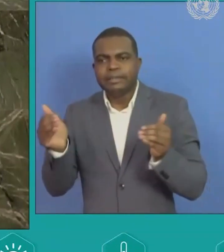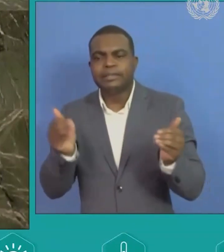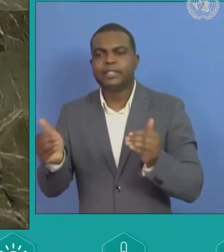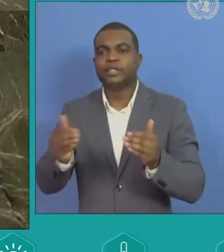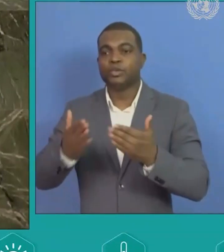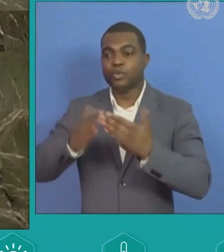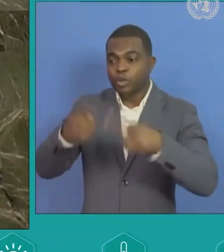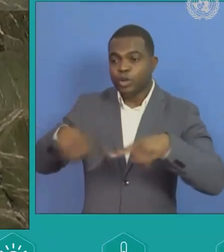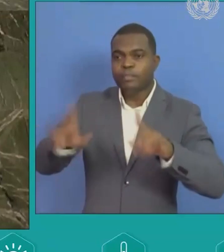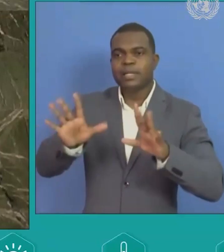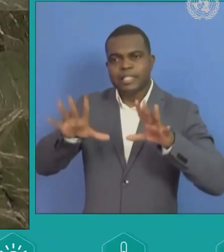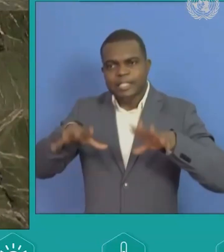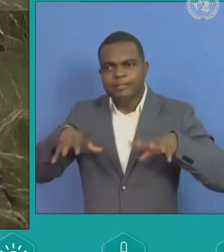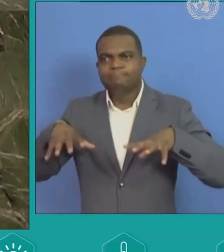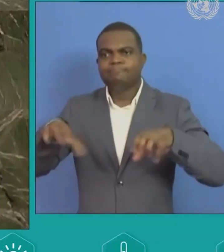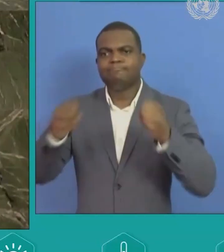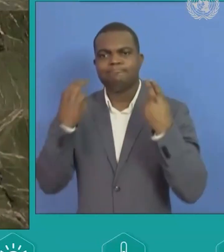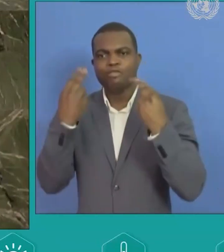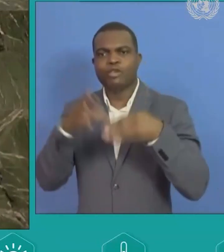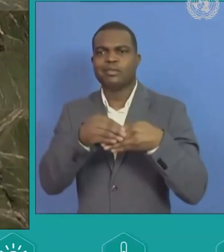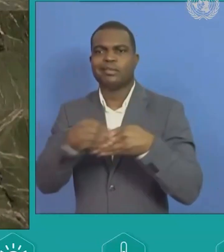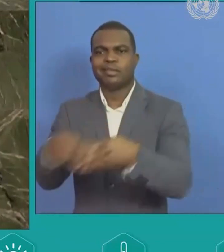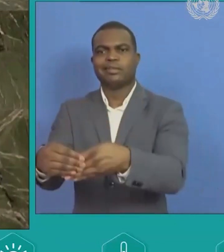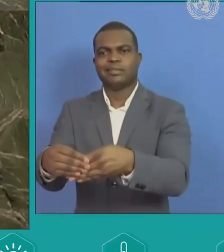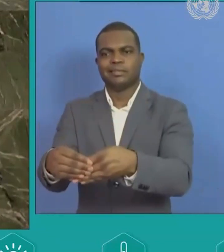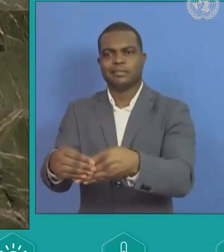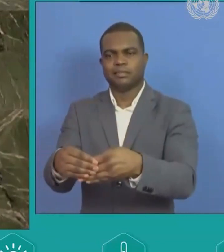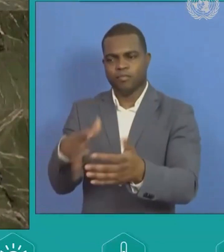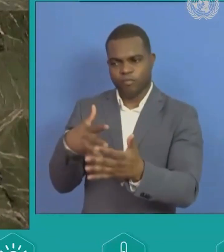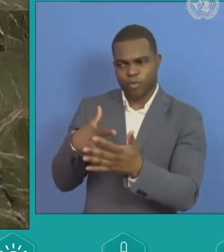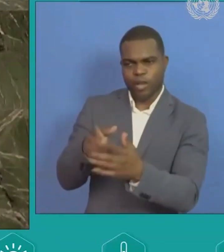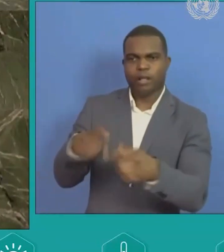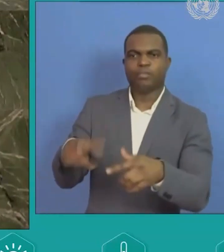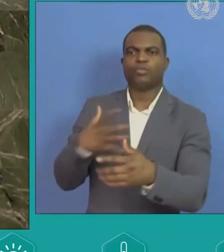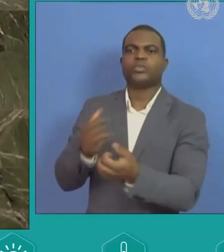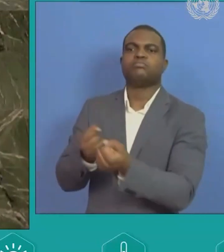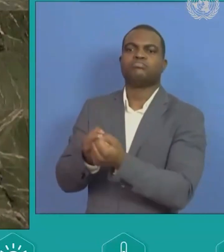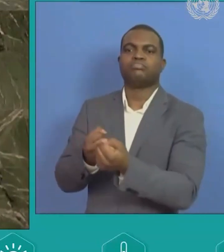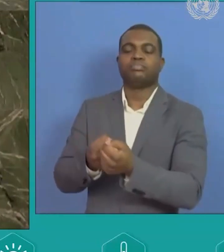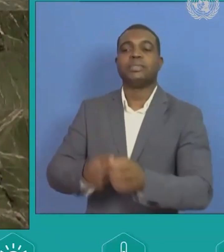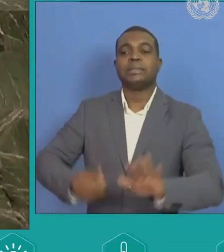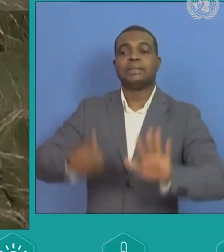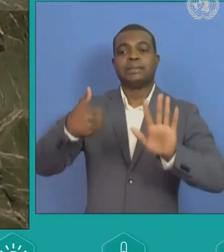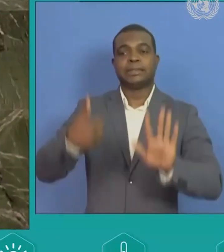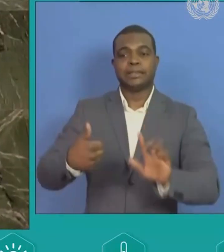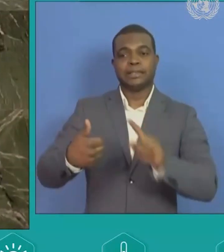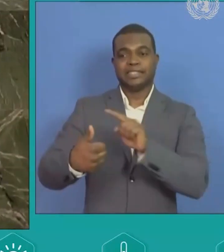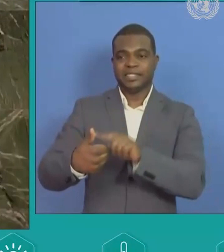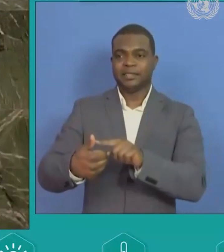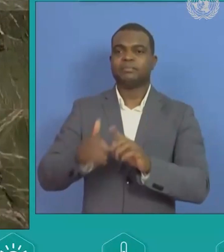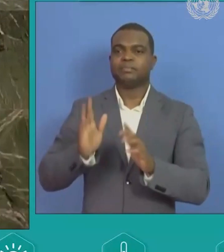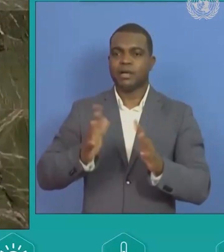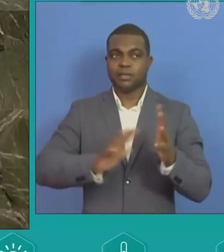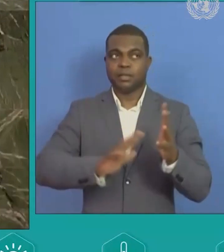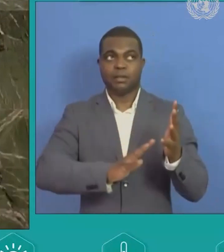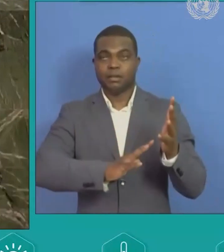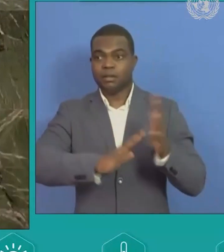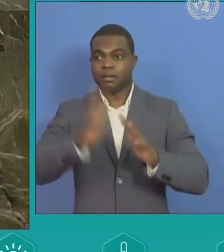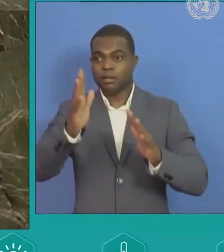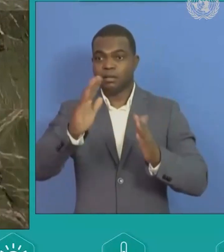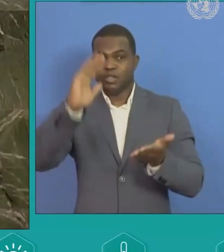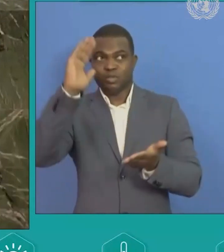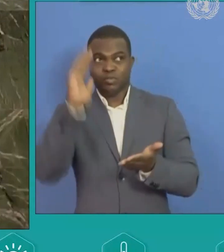and is inextricably linked to the broader conversation on needed reform of international